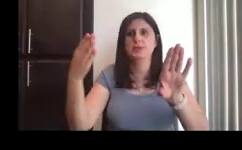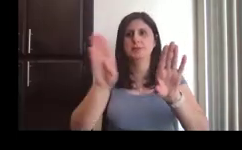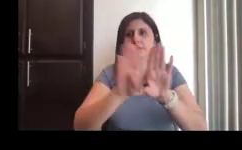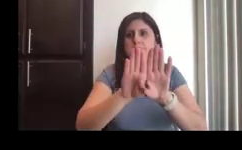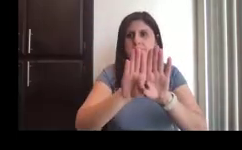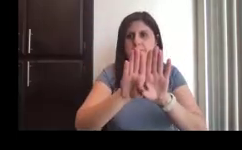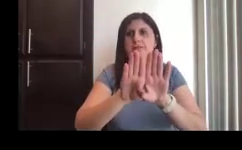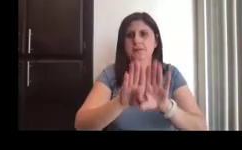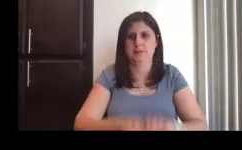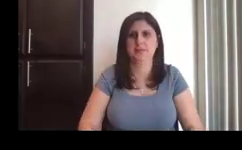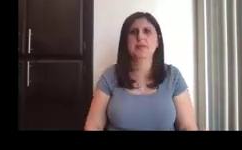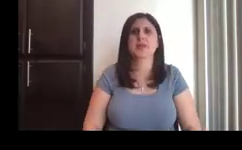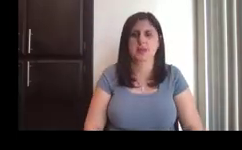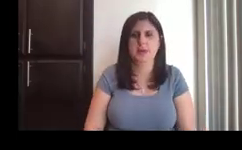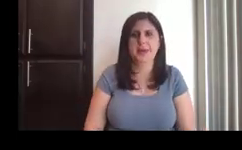door.